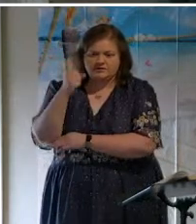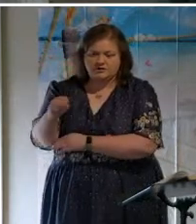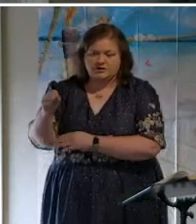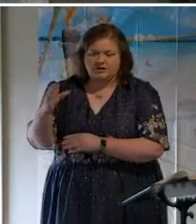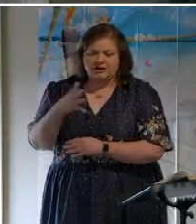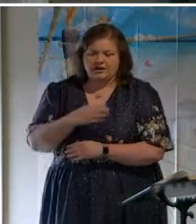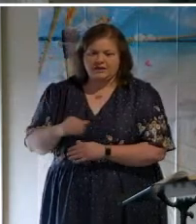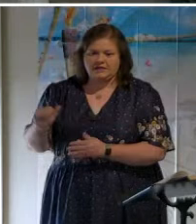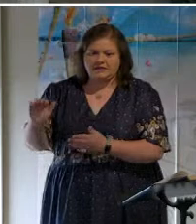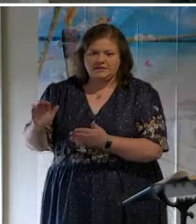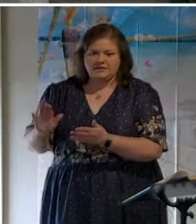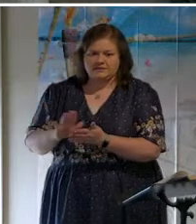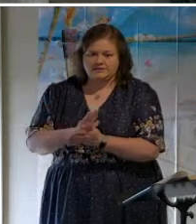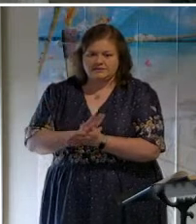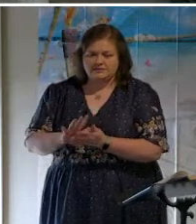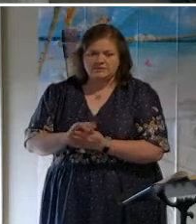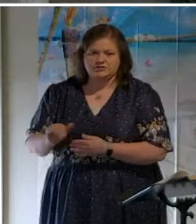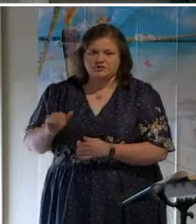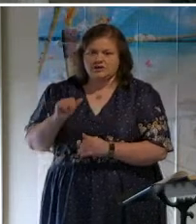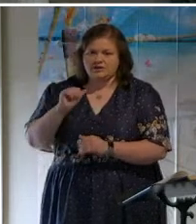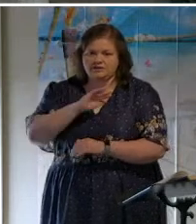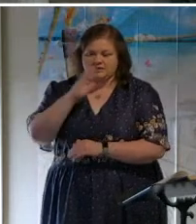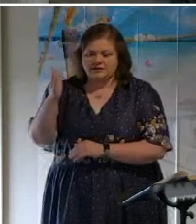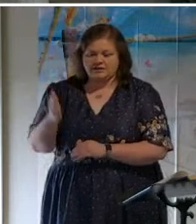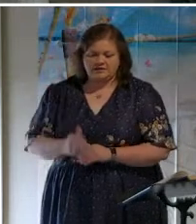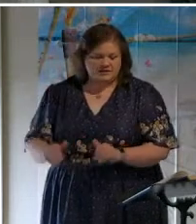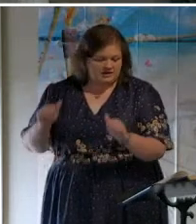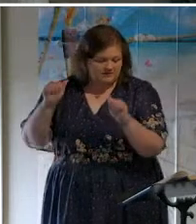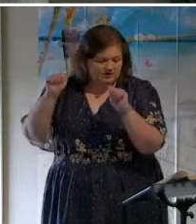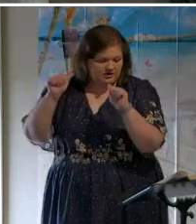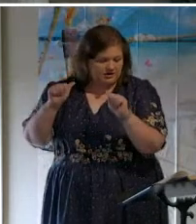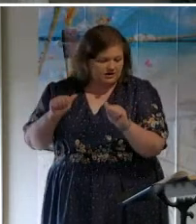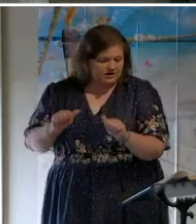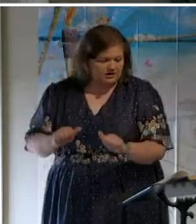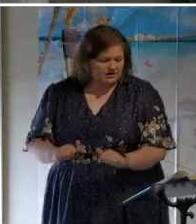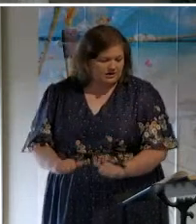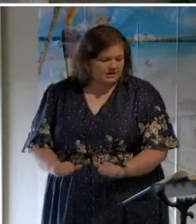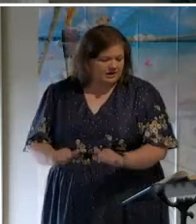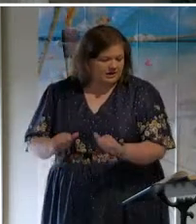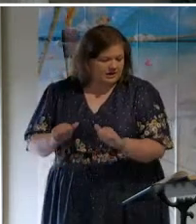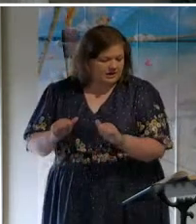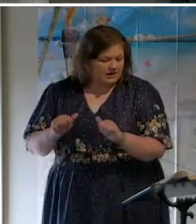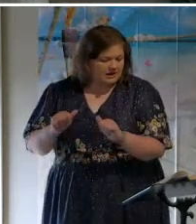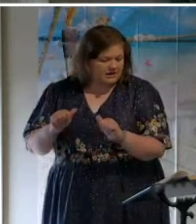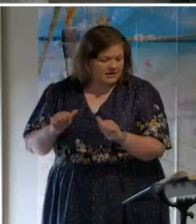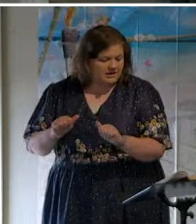and destroy it they never can.